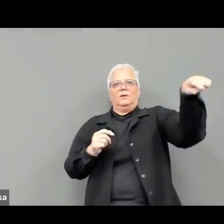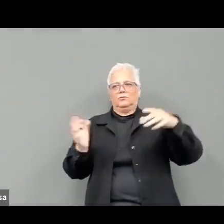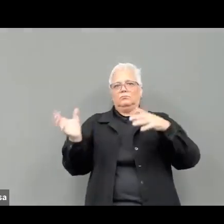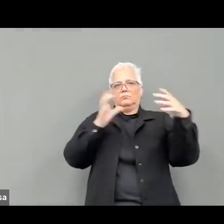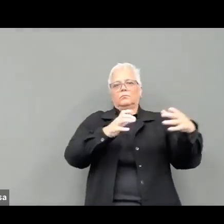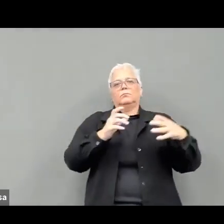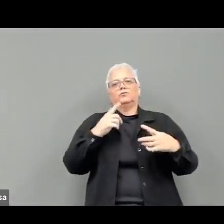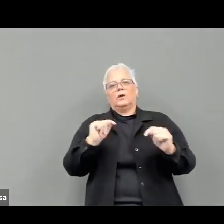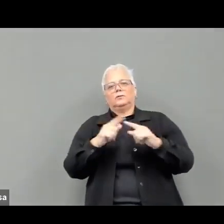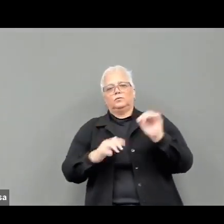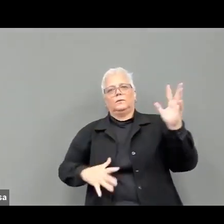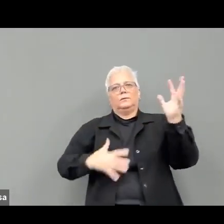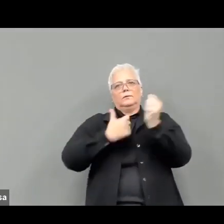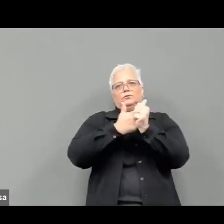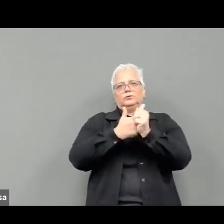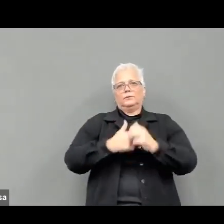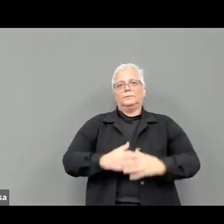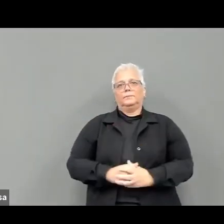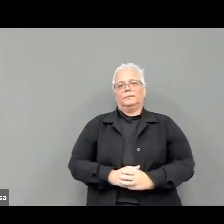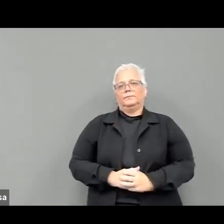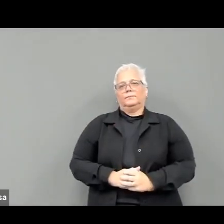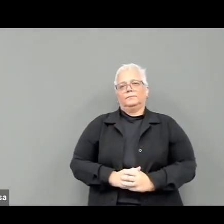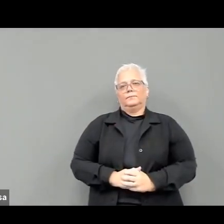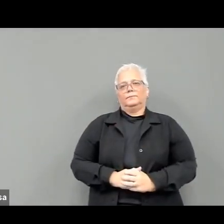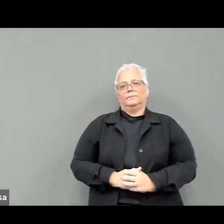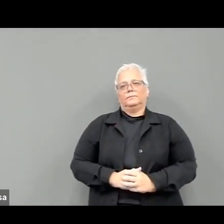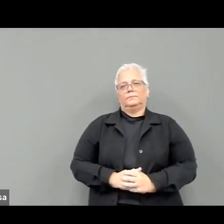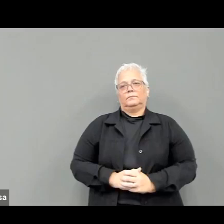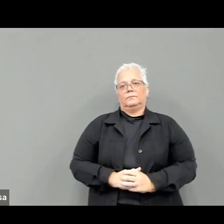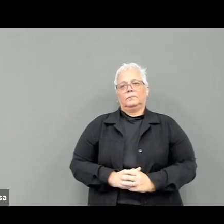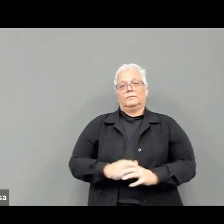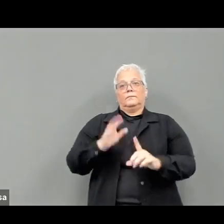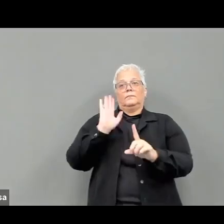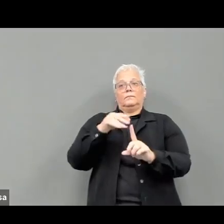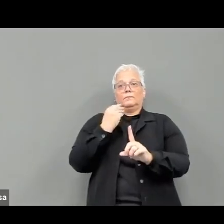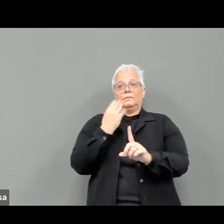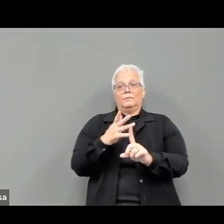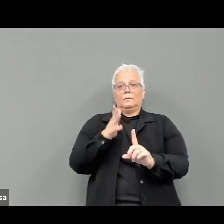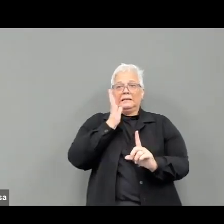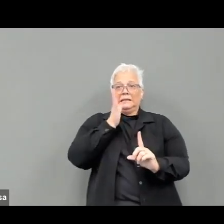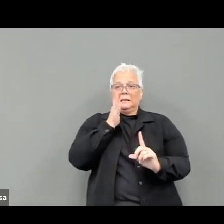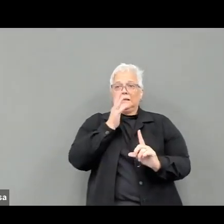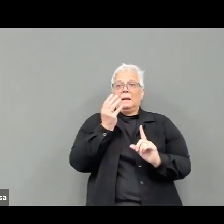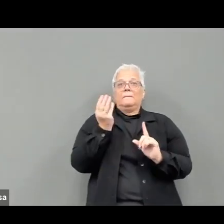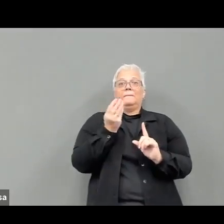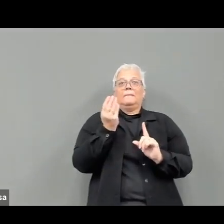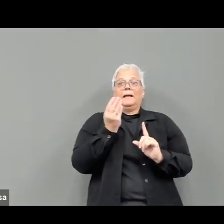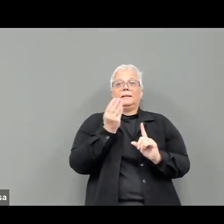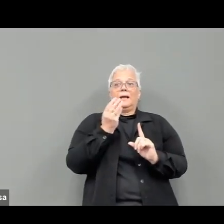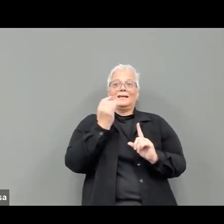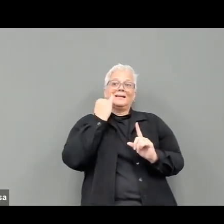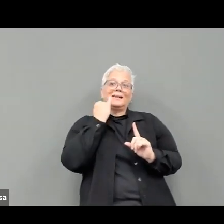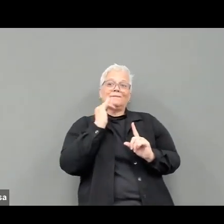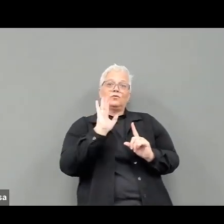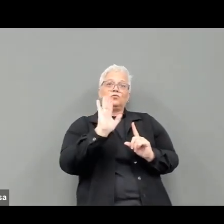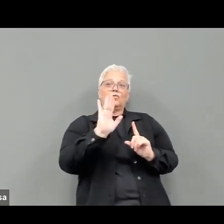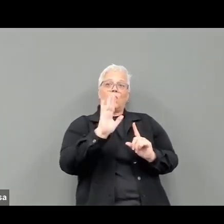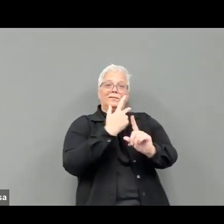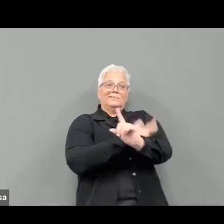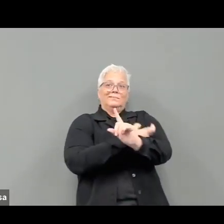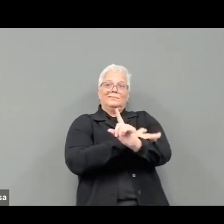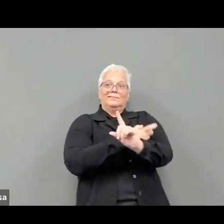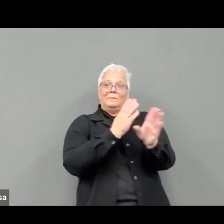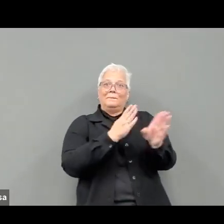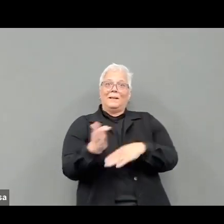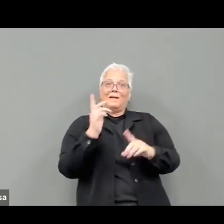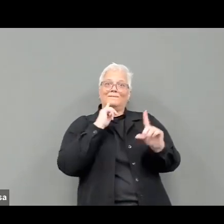next 6 to 7 weeks, all the vaccinations will be inside the pavilion, allowing you to queue up in the outer bowl. So